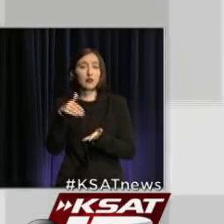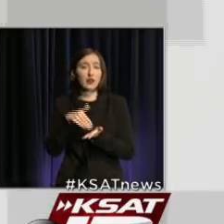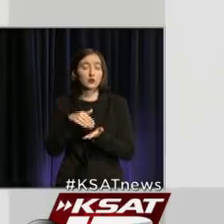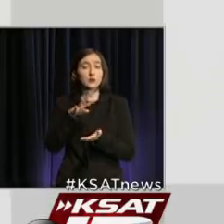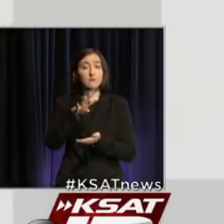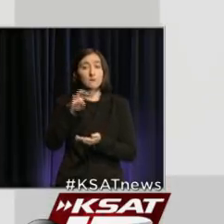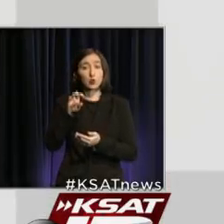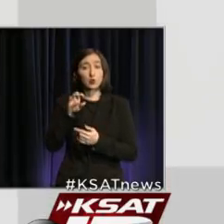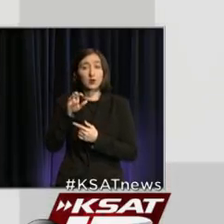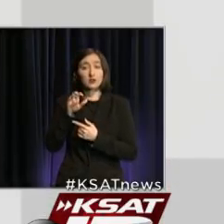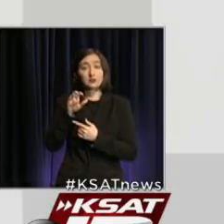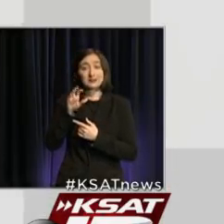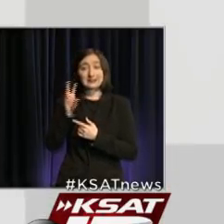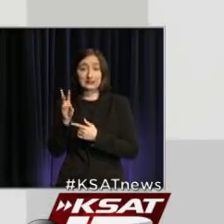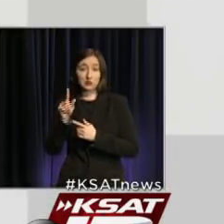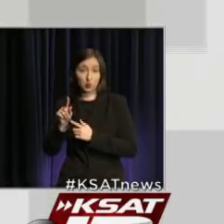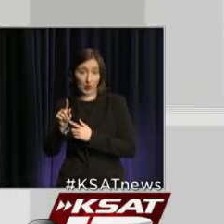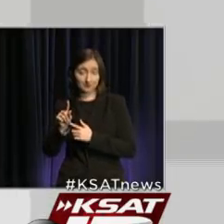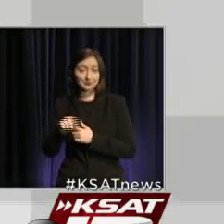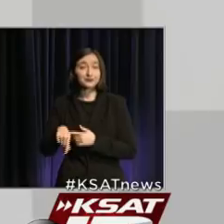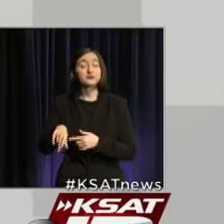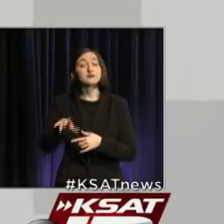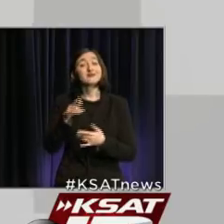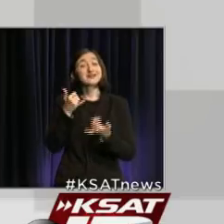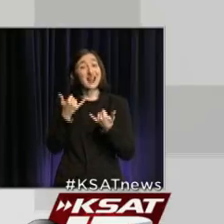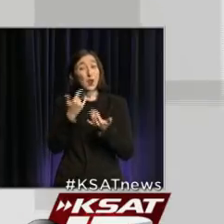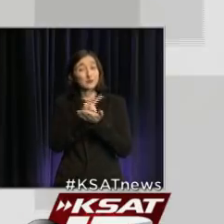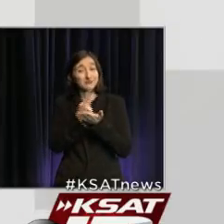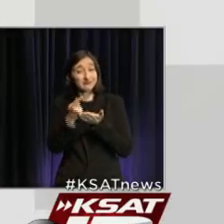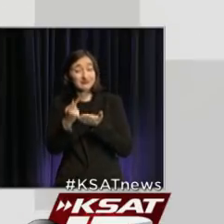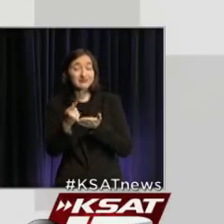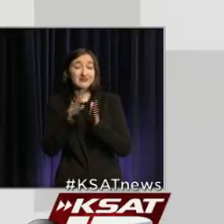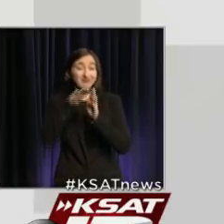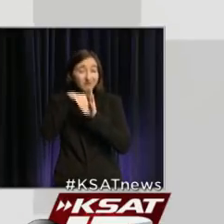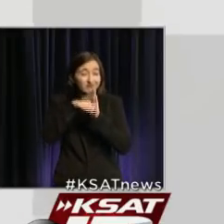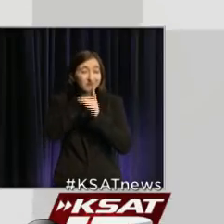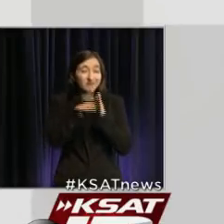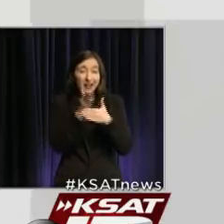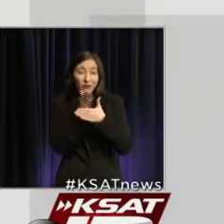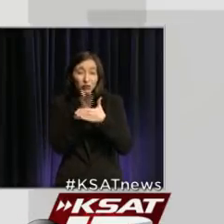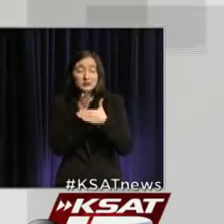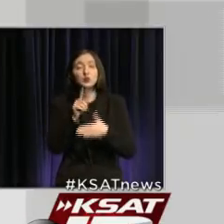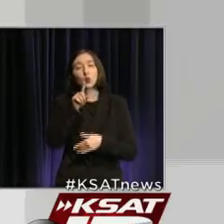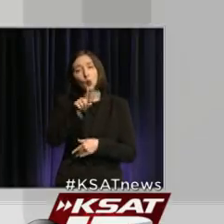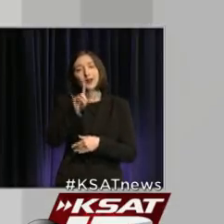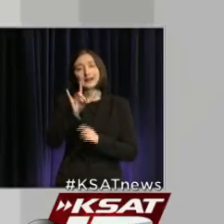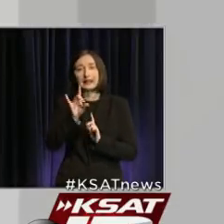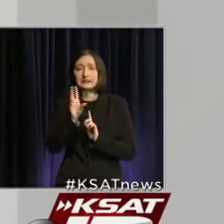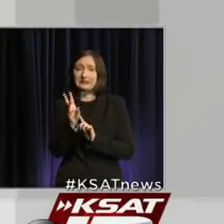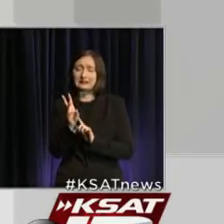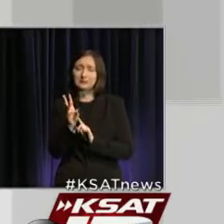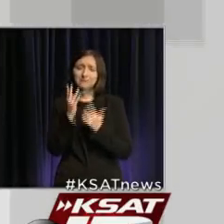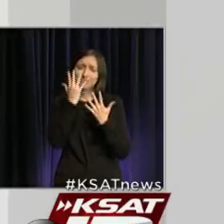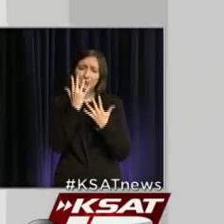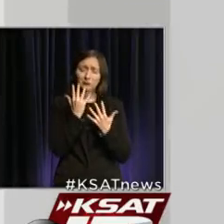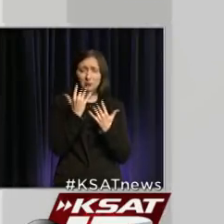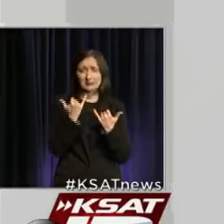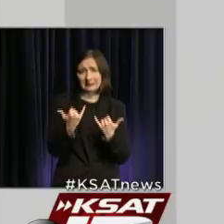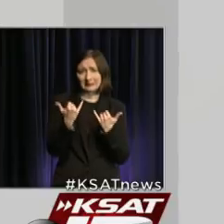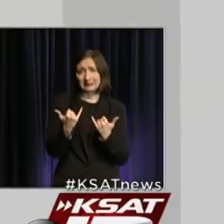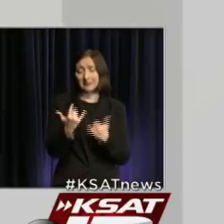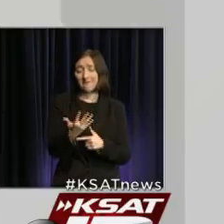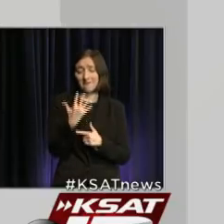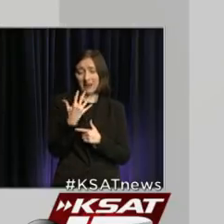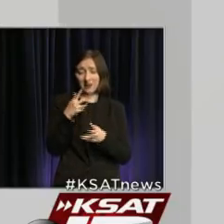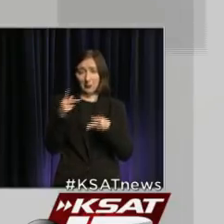199,461. Our seven-day rolling average is now at 186. Unfortunately, today we do have five new deaths to report that